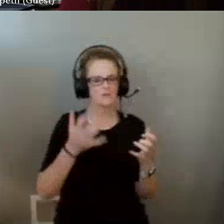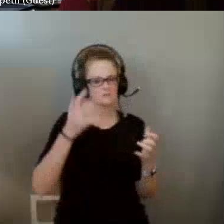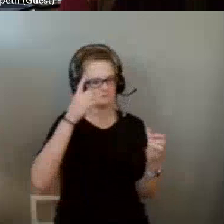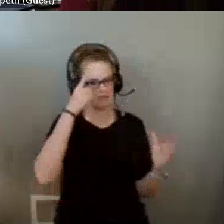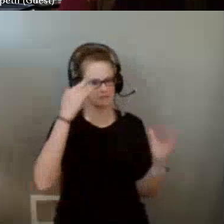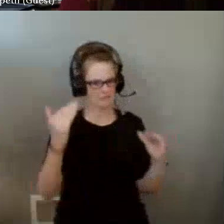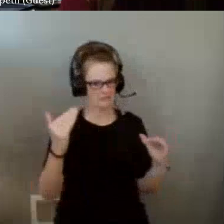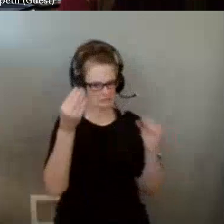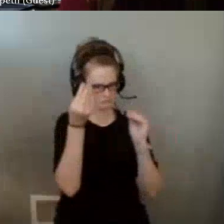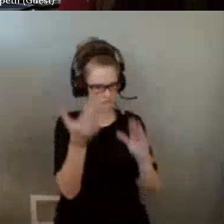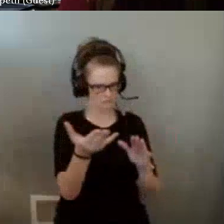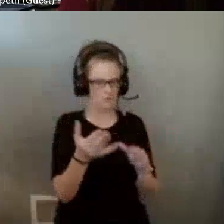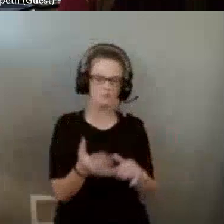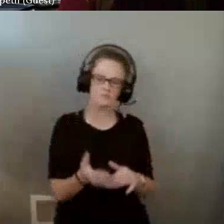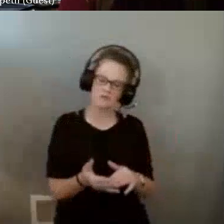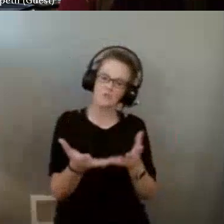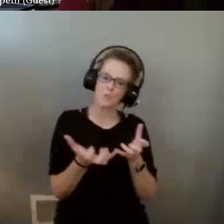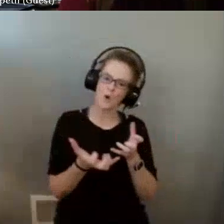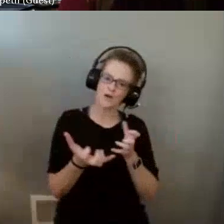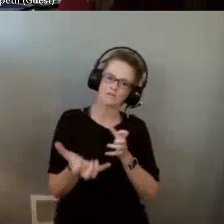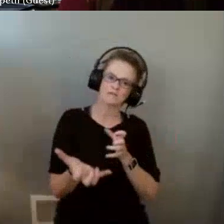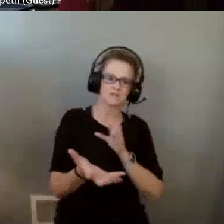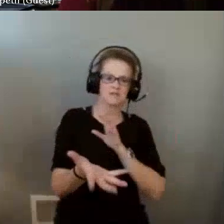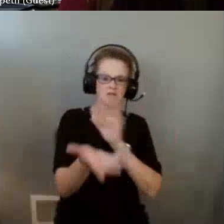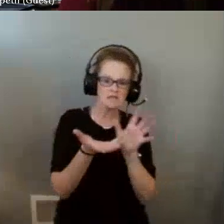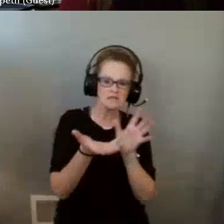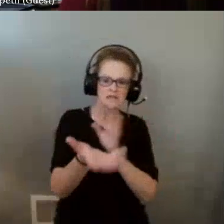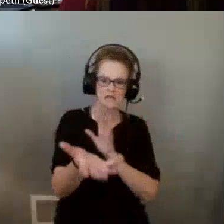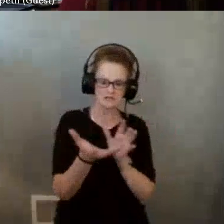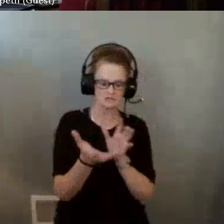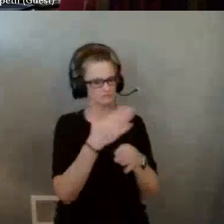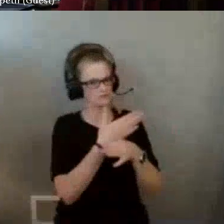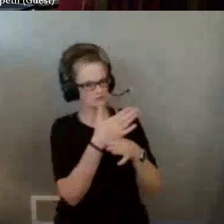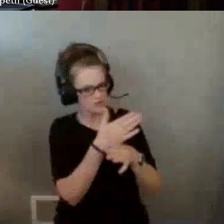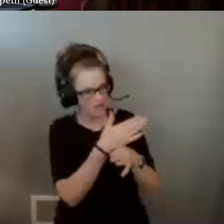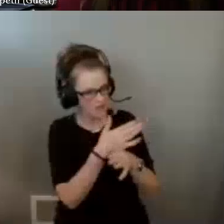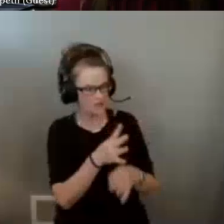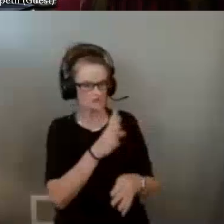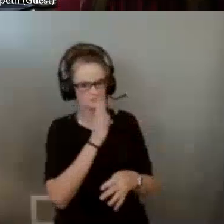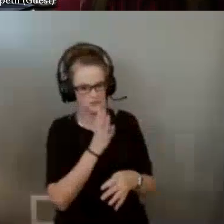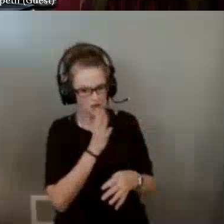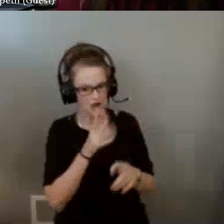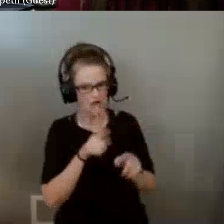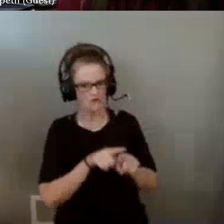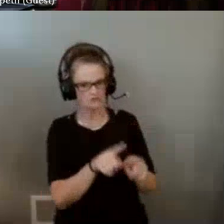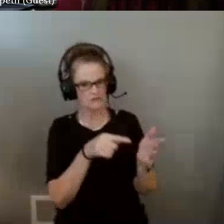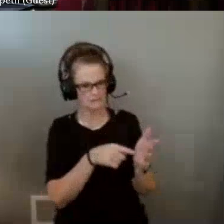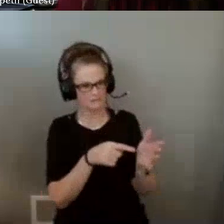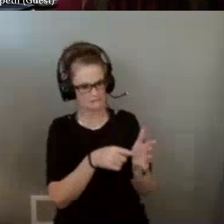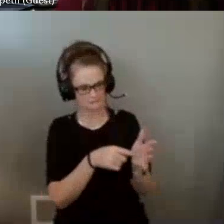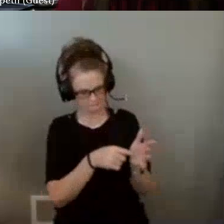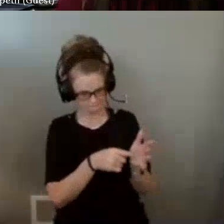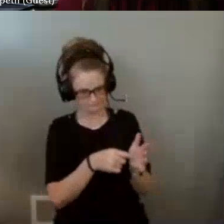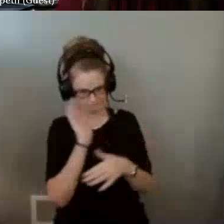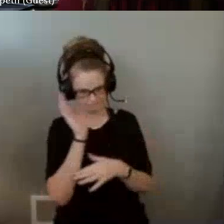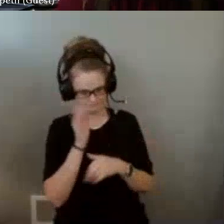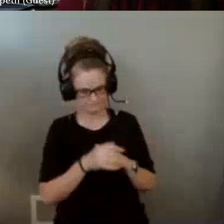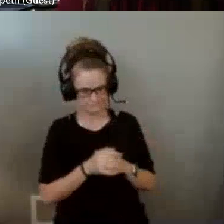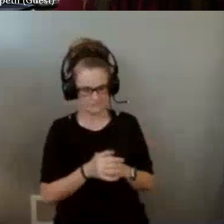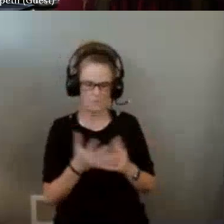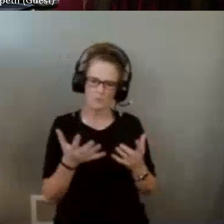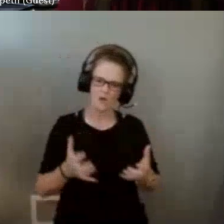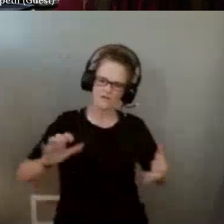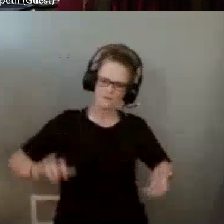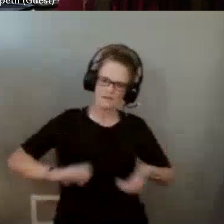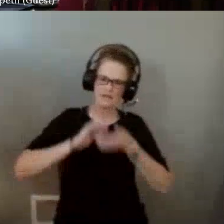We encourage you to ask questions, share your thoughts, and participate in discussions throughout the session. We want this to be a collaborative